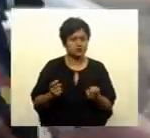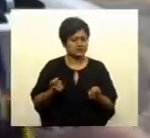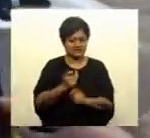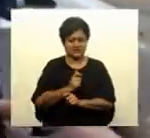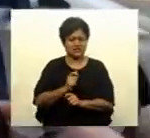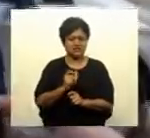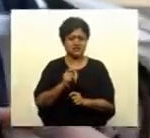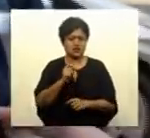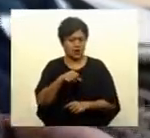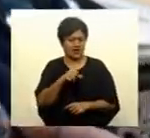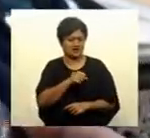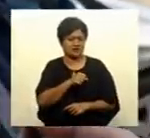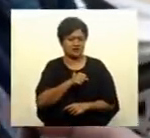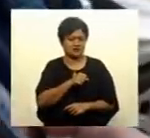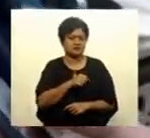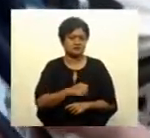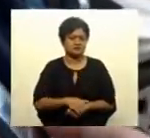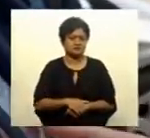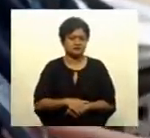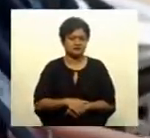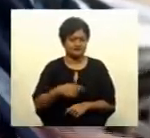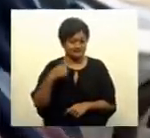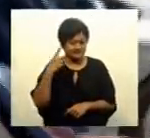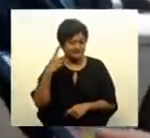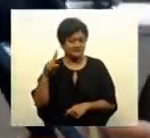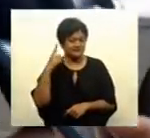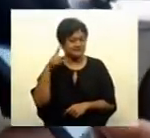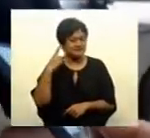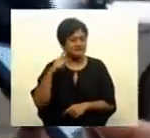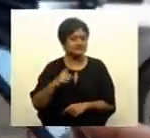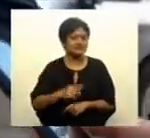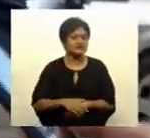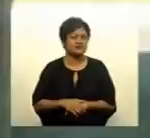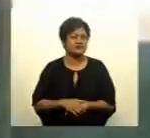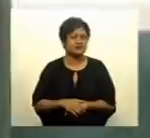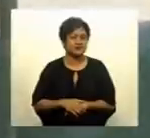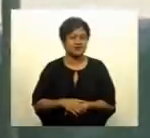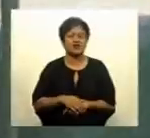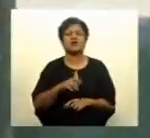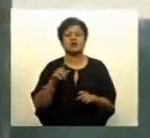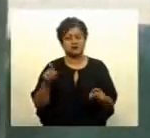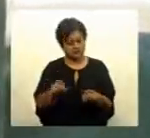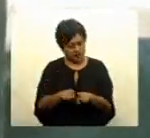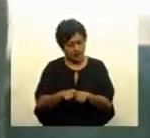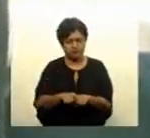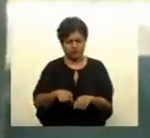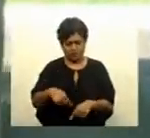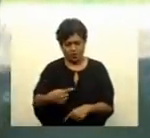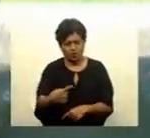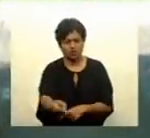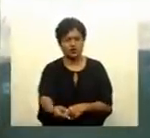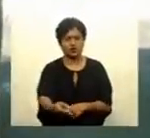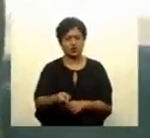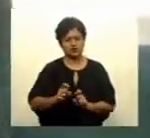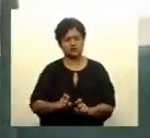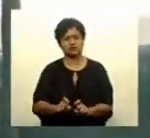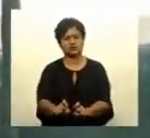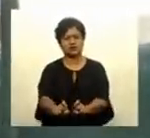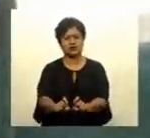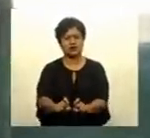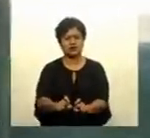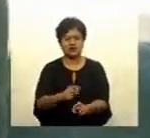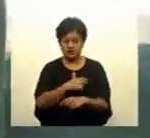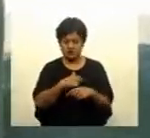longer we disregard advisories, the longer we'll be staying like this. So if we can just come in